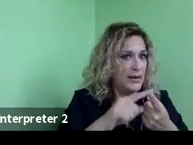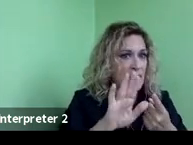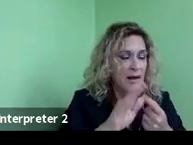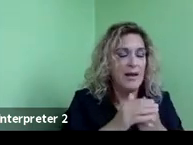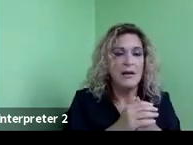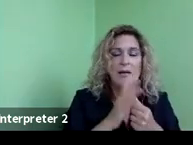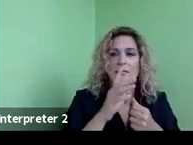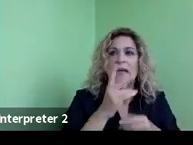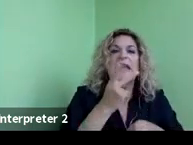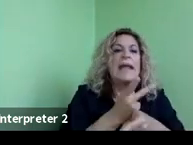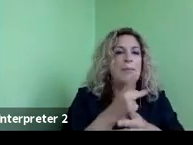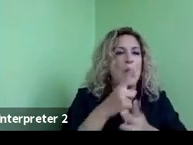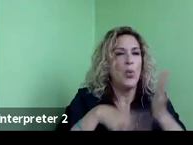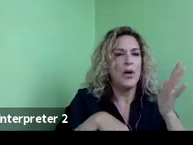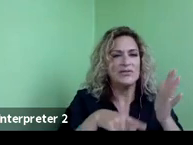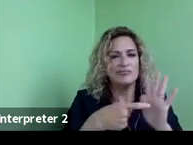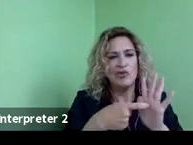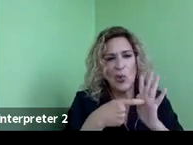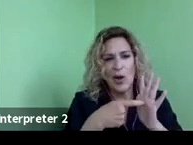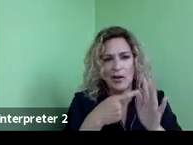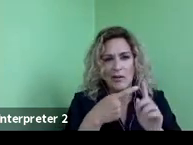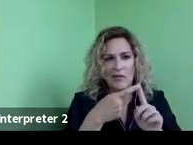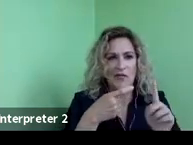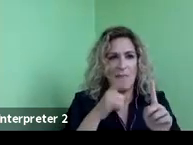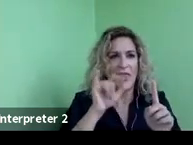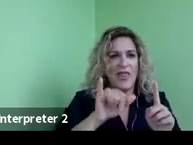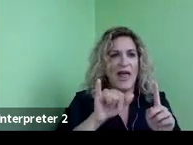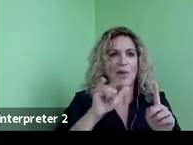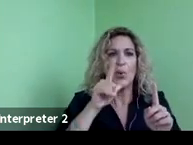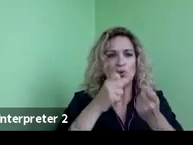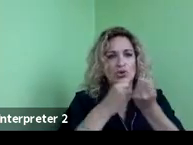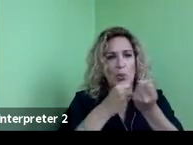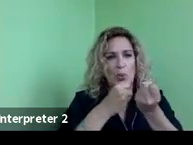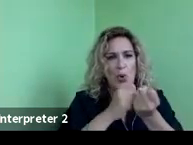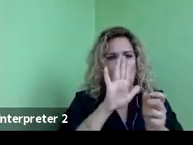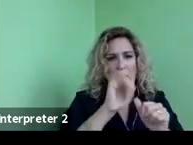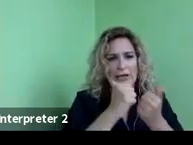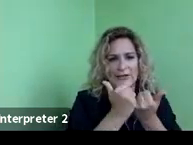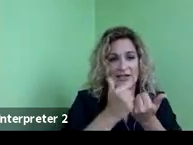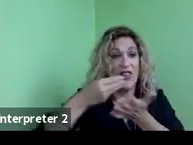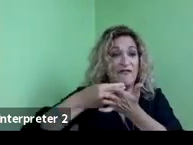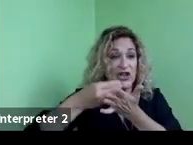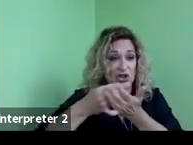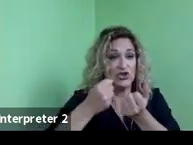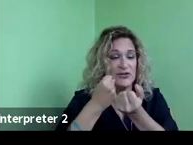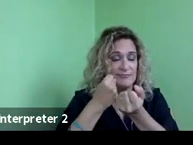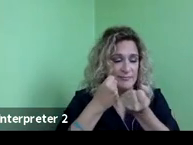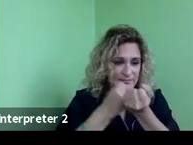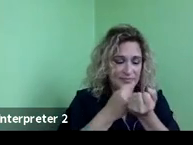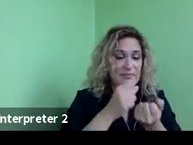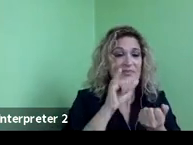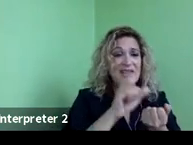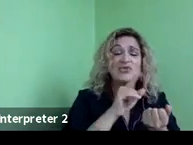based on the requirements of the funders. And so that's going to be different across New York